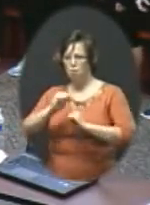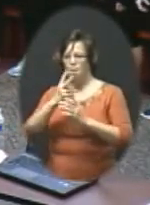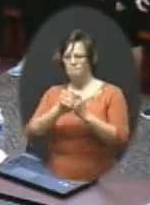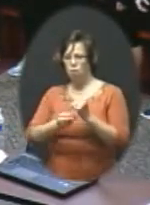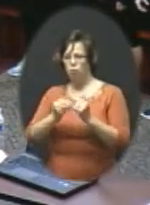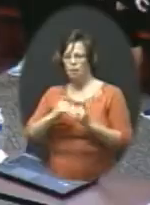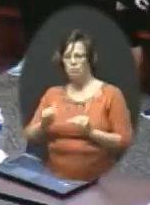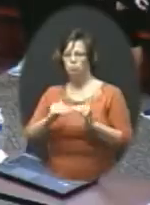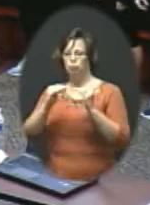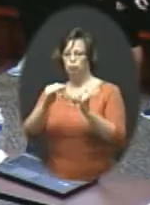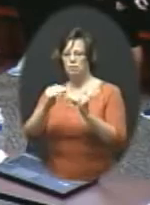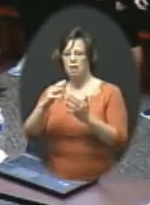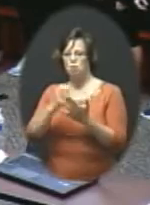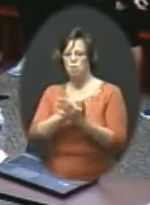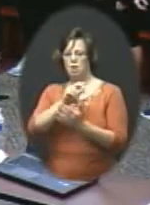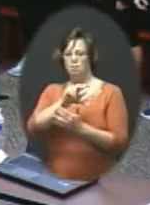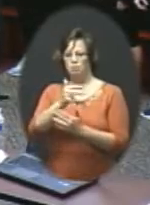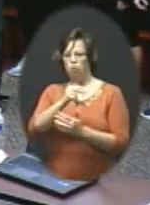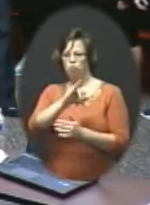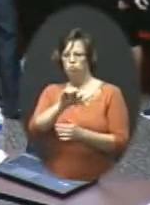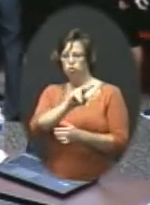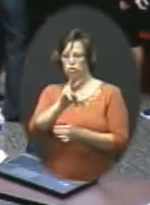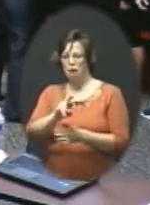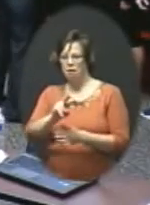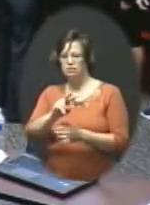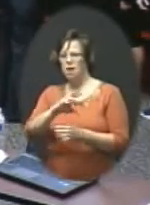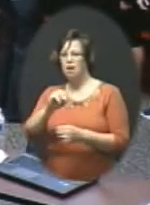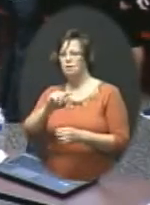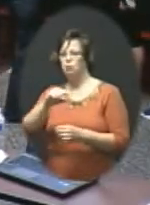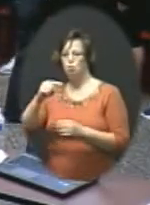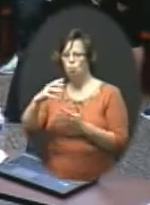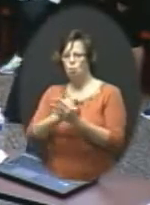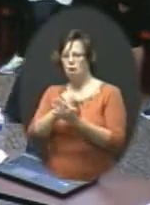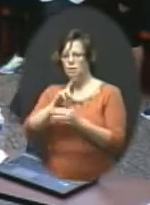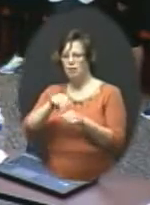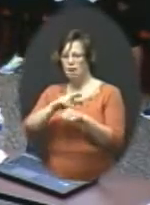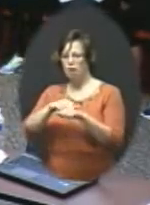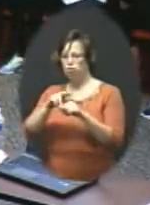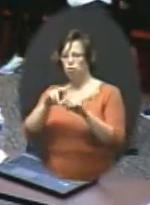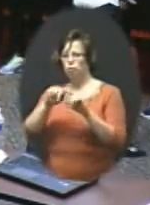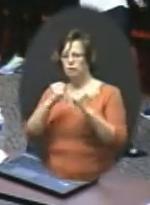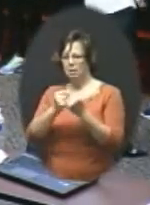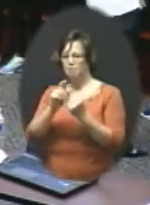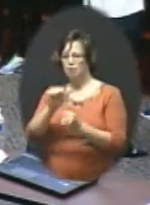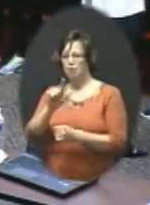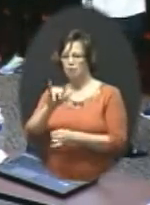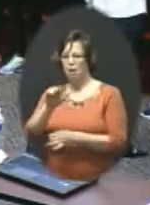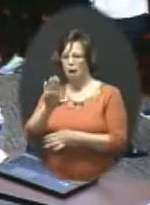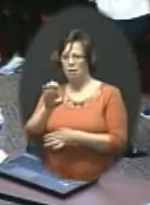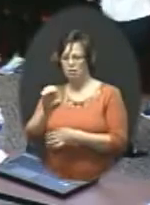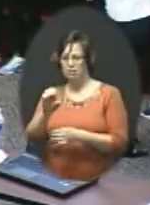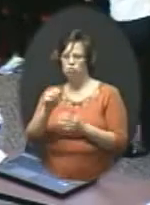them to the finals, where they won third in jazz and won the national title for team performance. Congratulations.